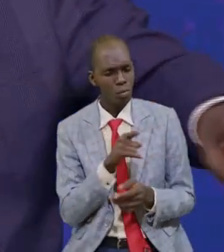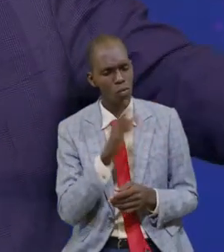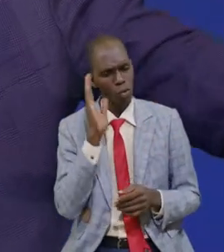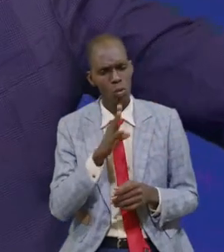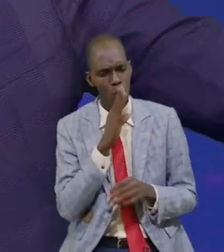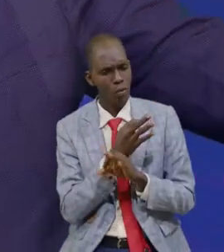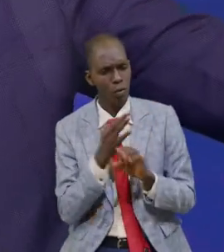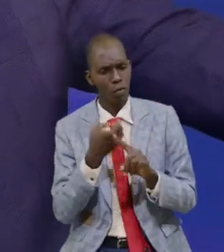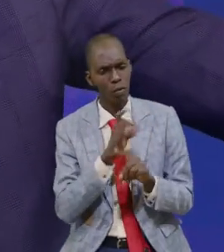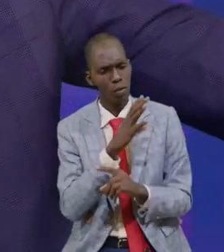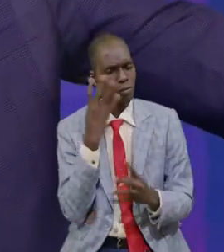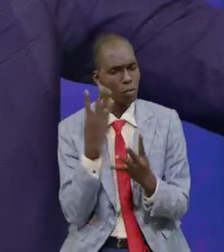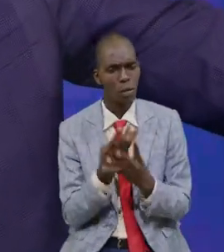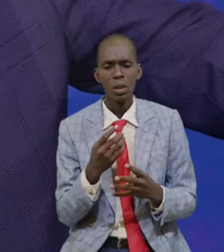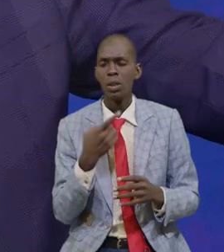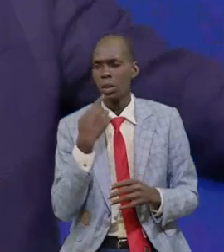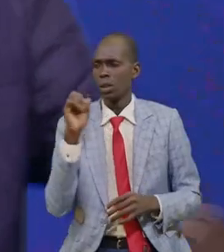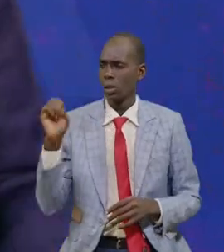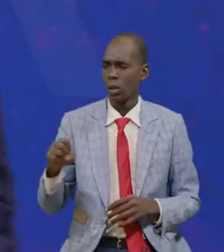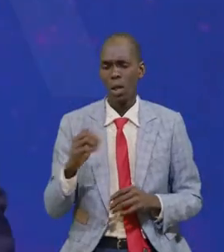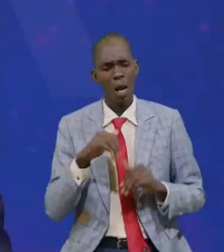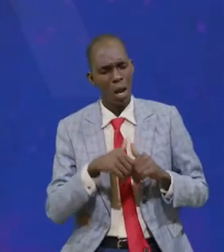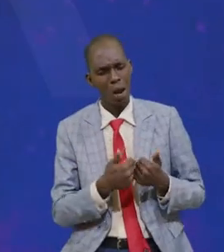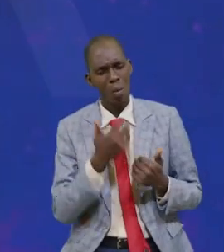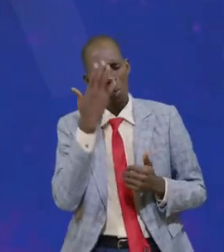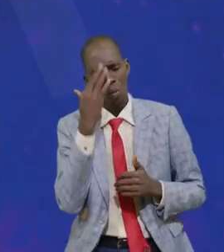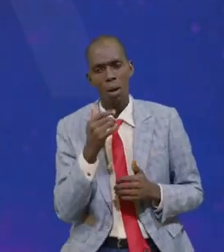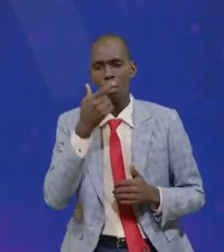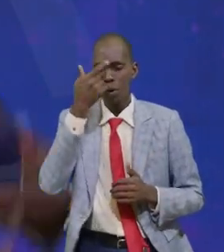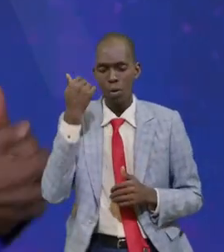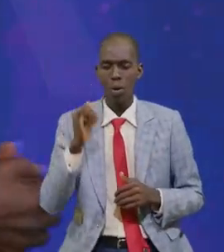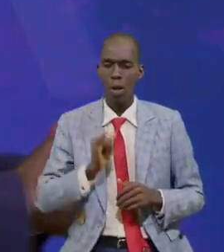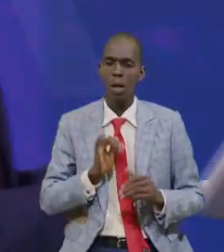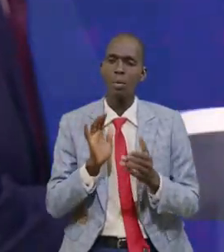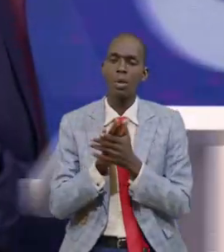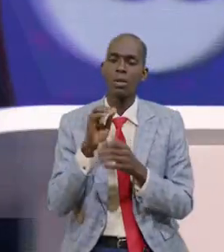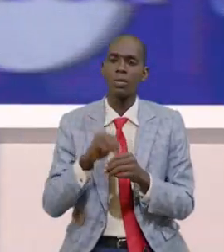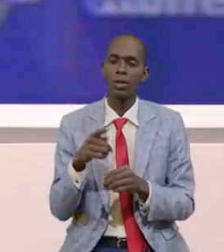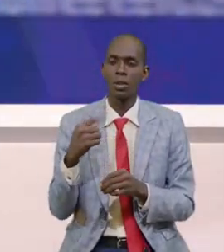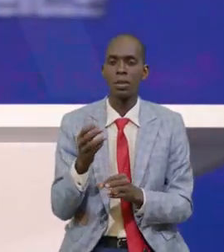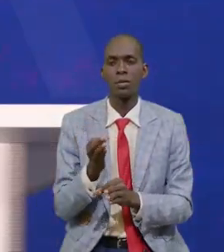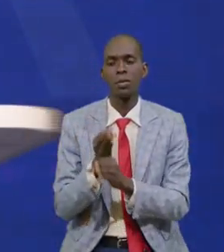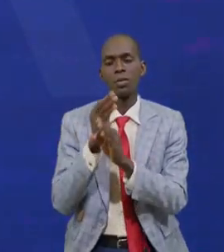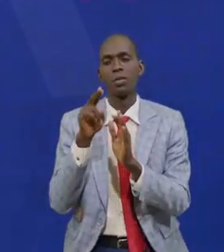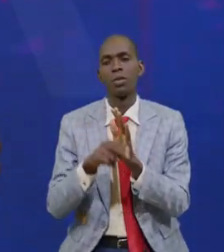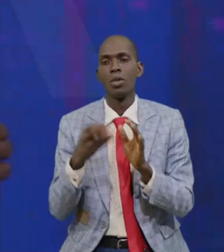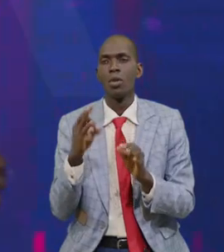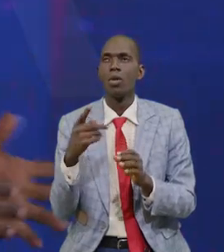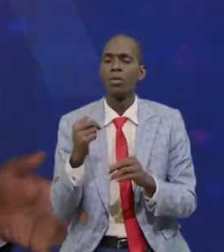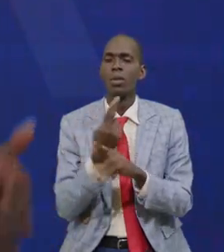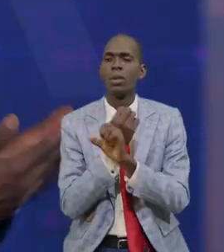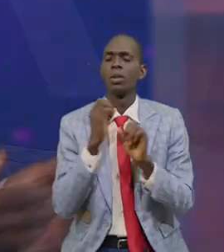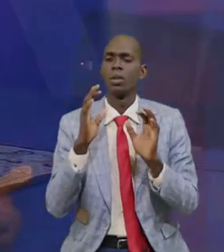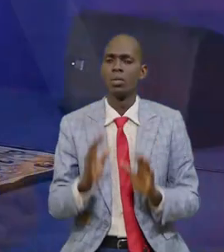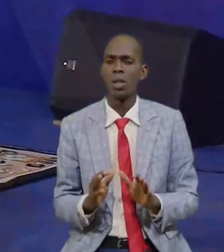I have faith in the faithfulness of the Redeemer. He wondered, why are you here?